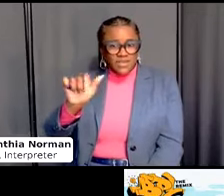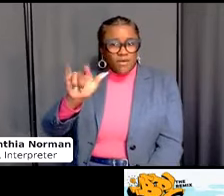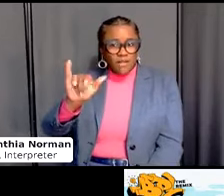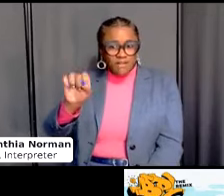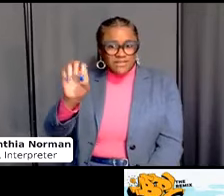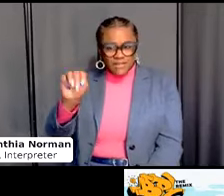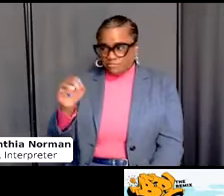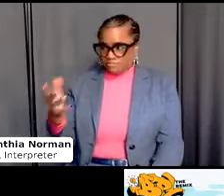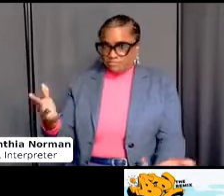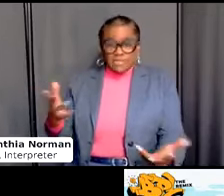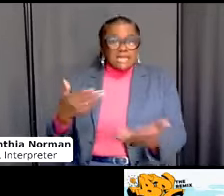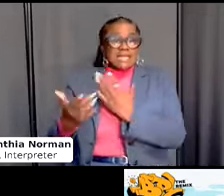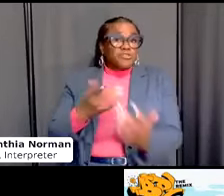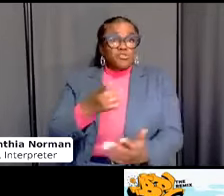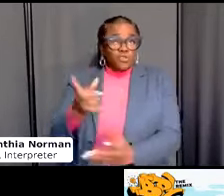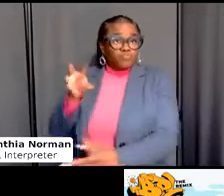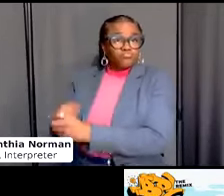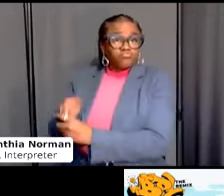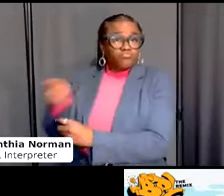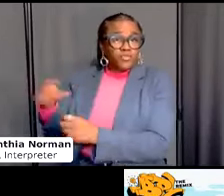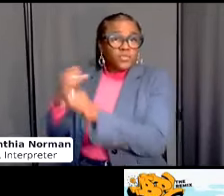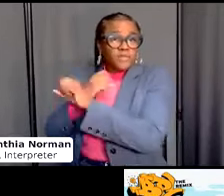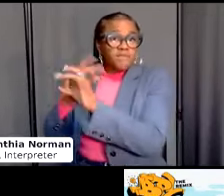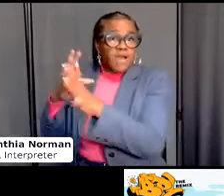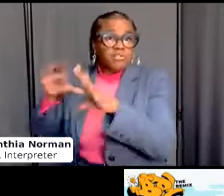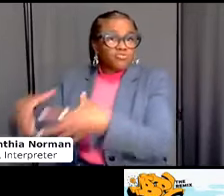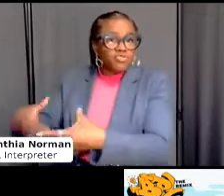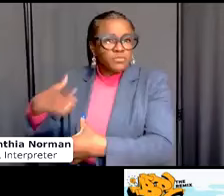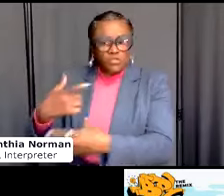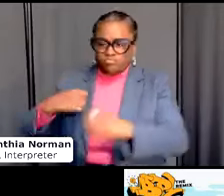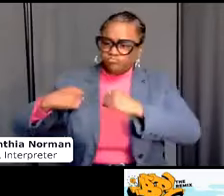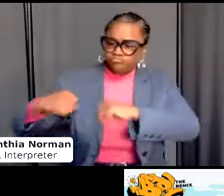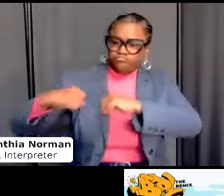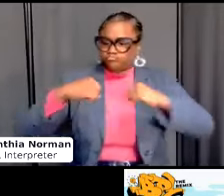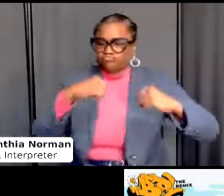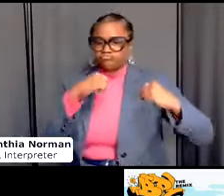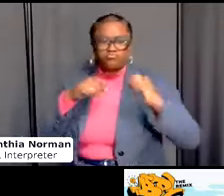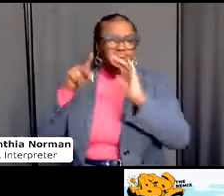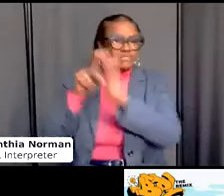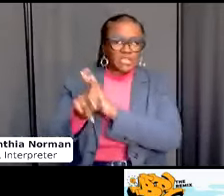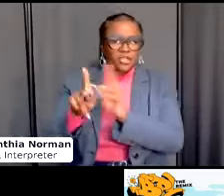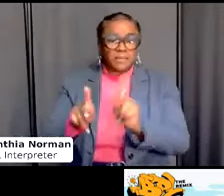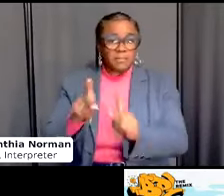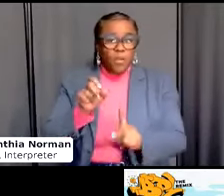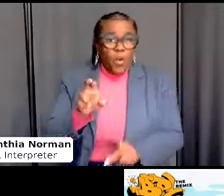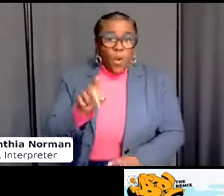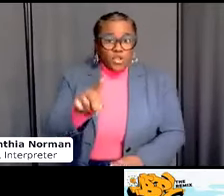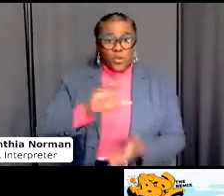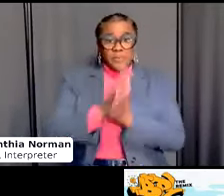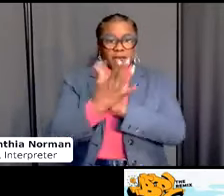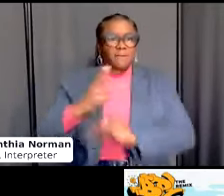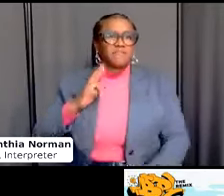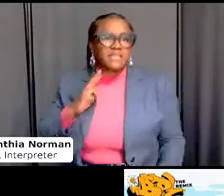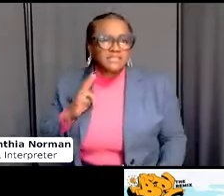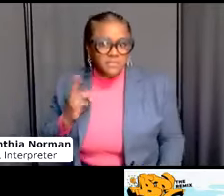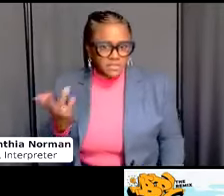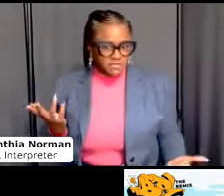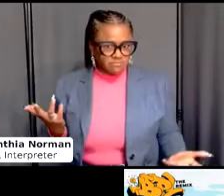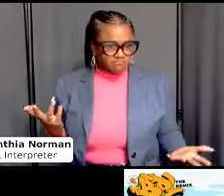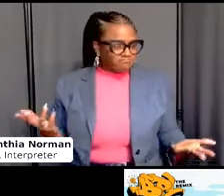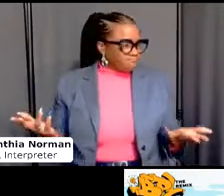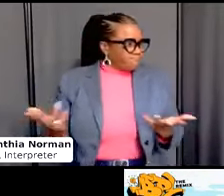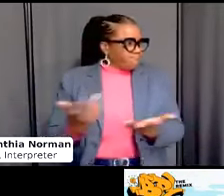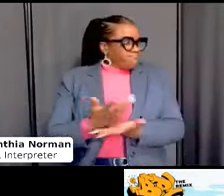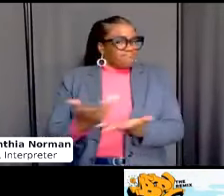become part of one of these violent groups and you strong arm your way around and you kill people, or you become the victims of the violent groups. It's really